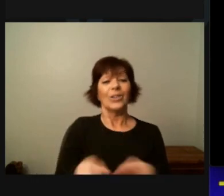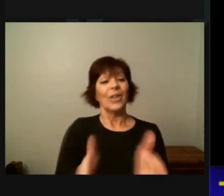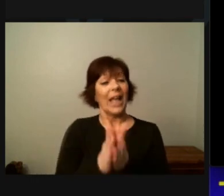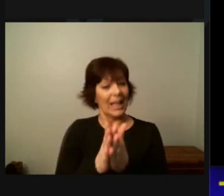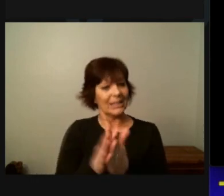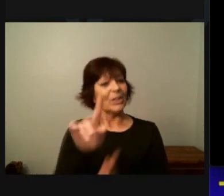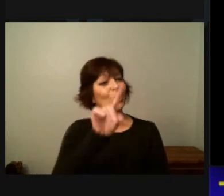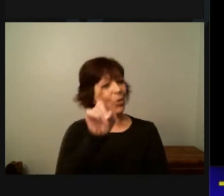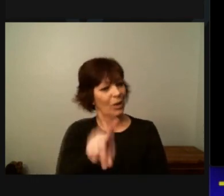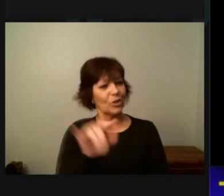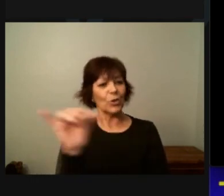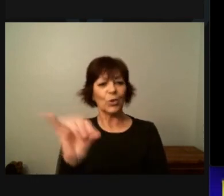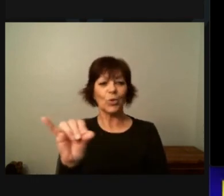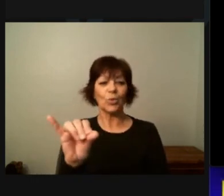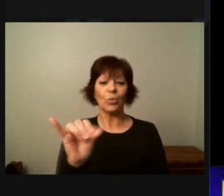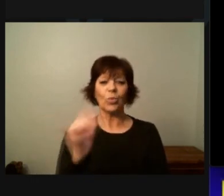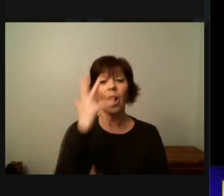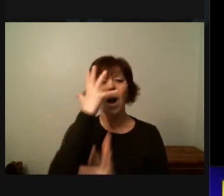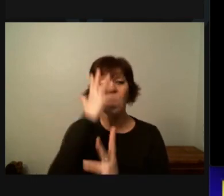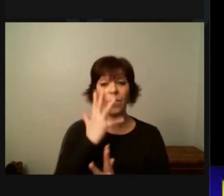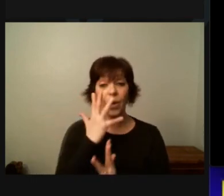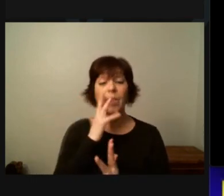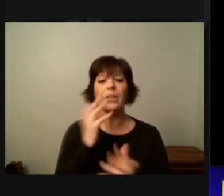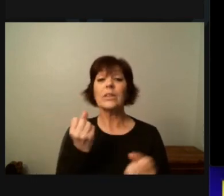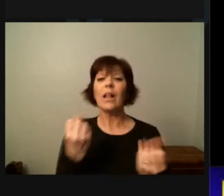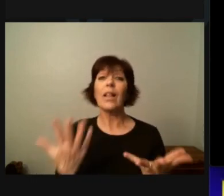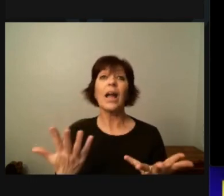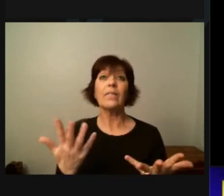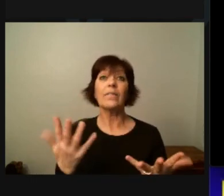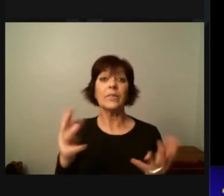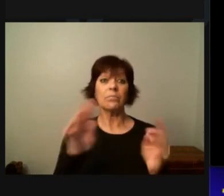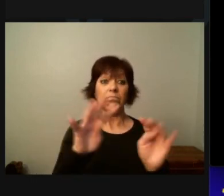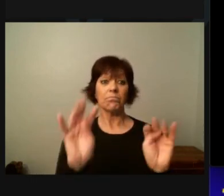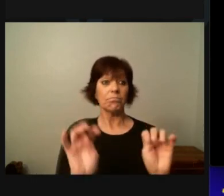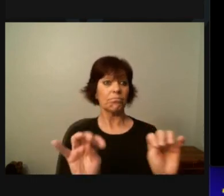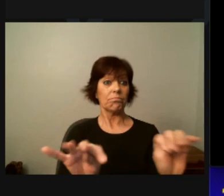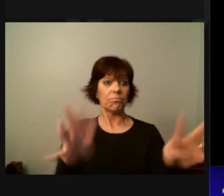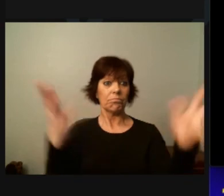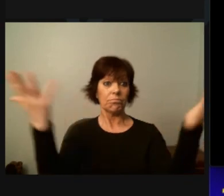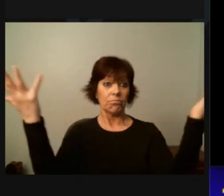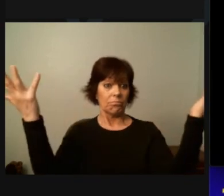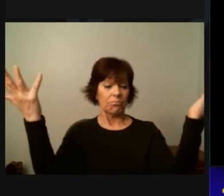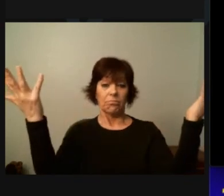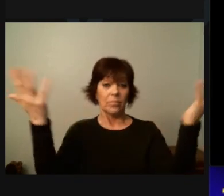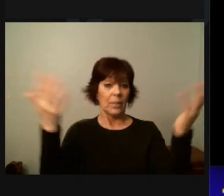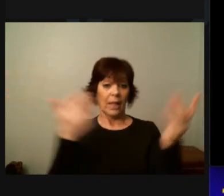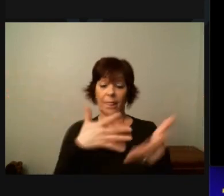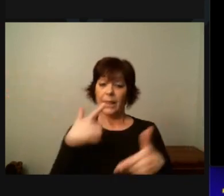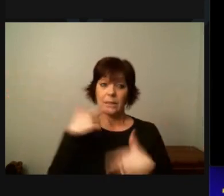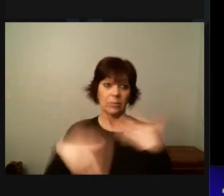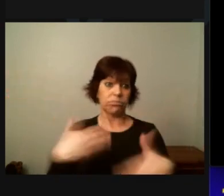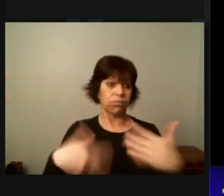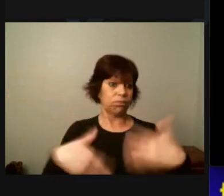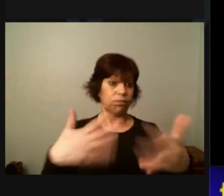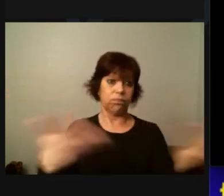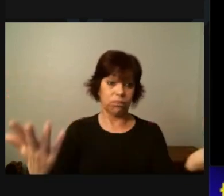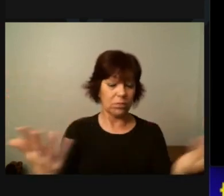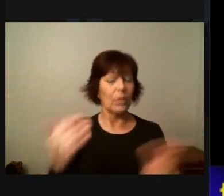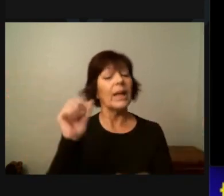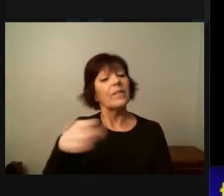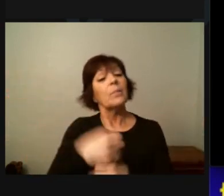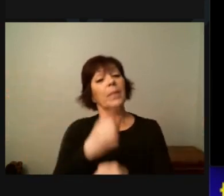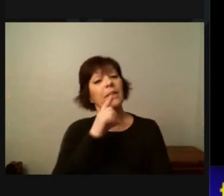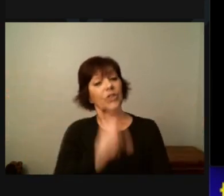too, because unfortunately there's a lot of unknowns and things are moving very, very, very fast. We need to make sure